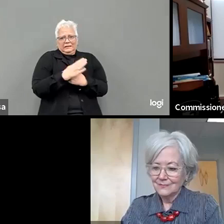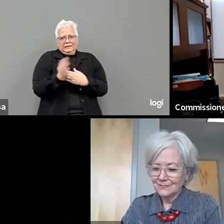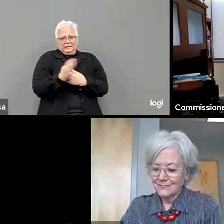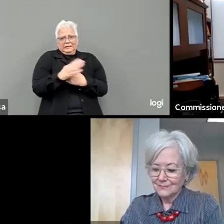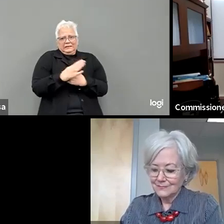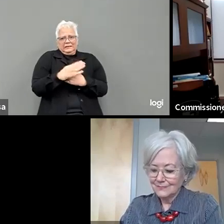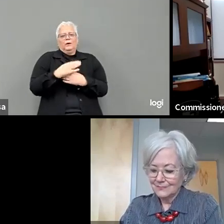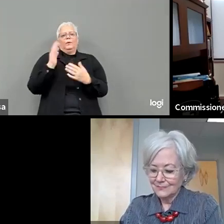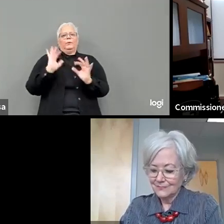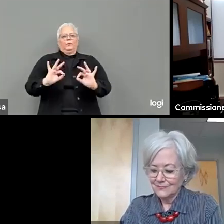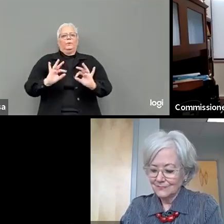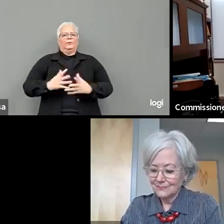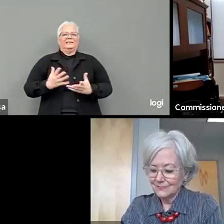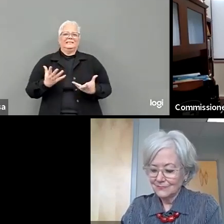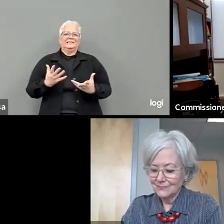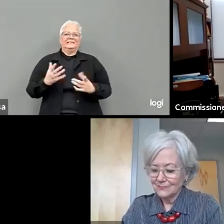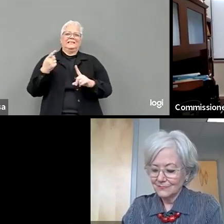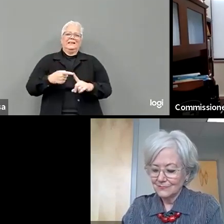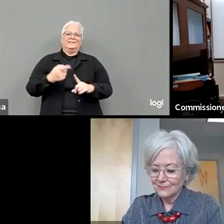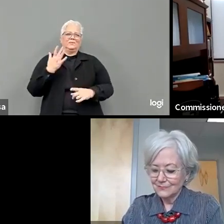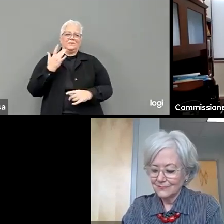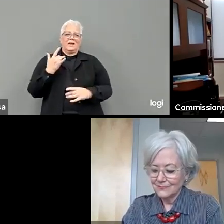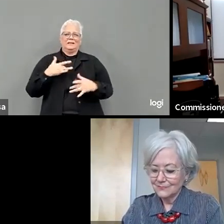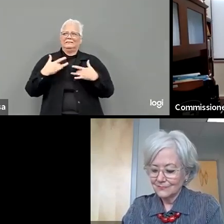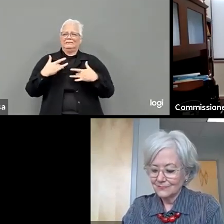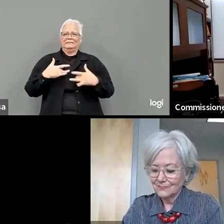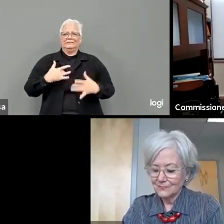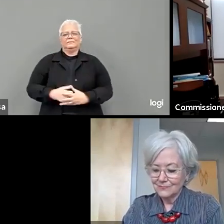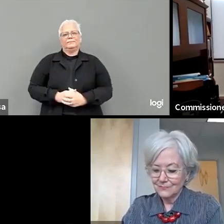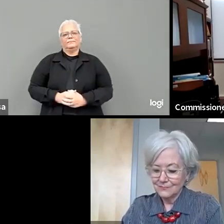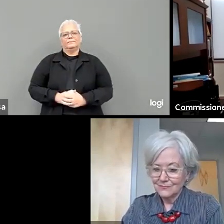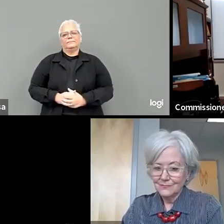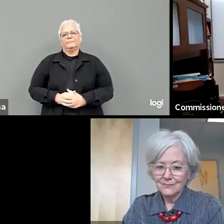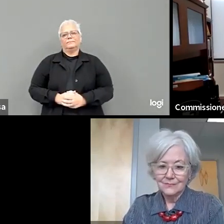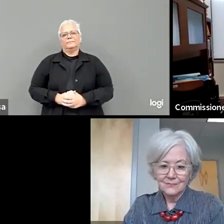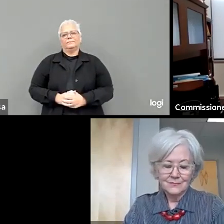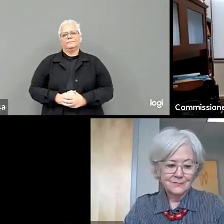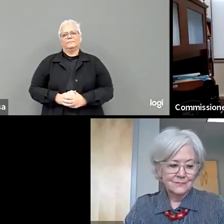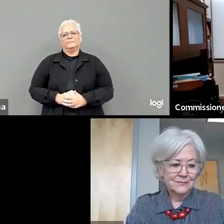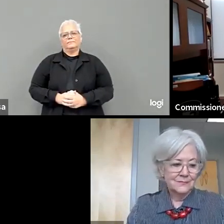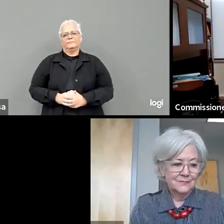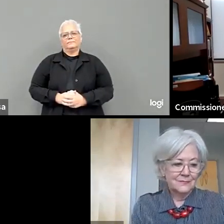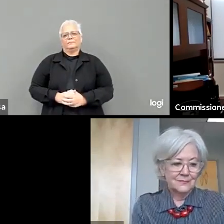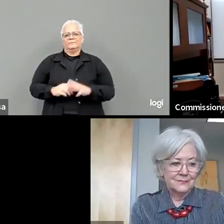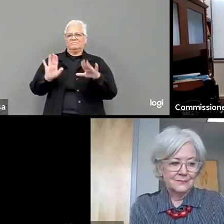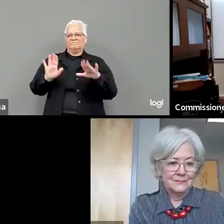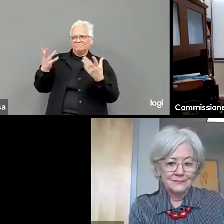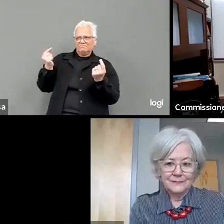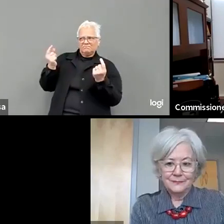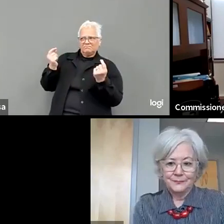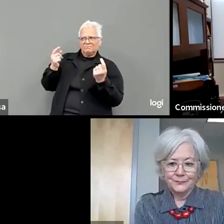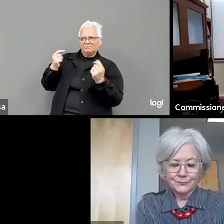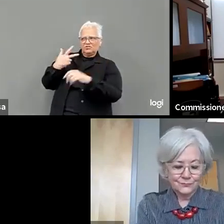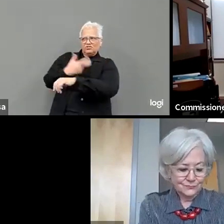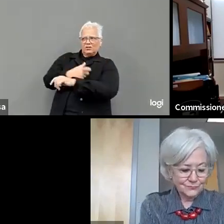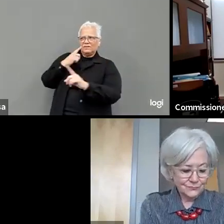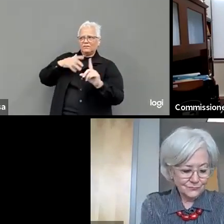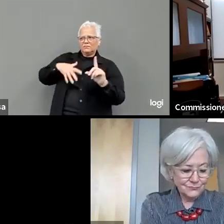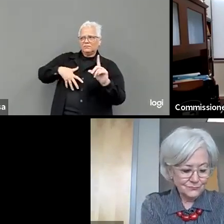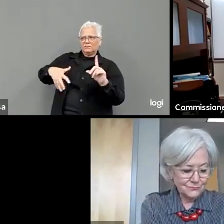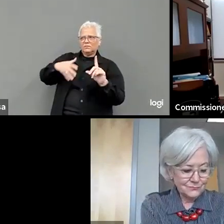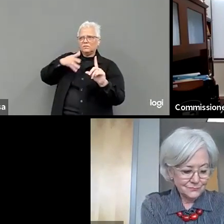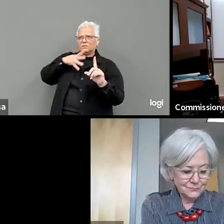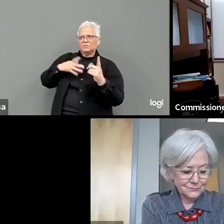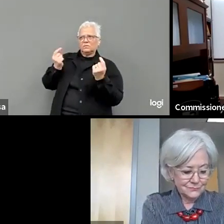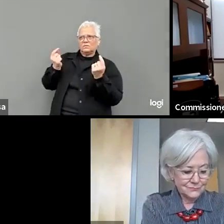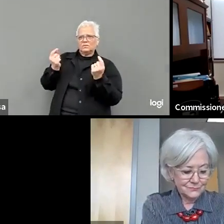shown very much that it is. We recommend that you have a conversation with your healthcare provider to ensure that there's agreement